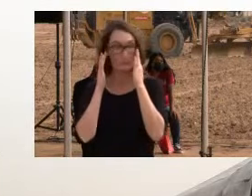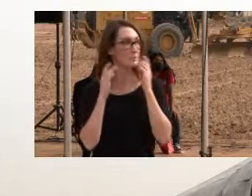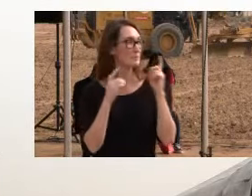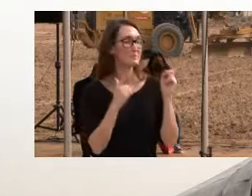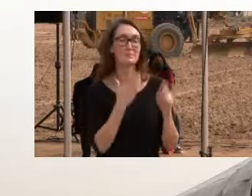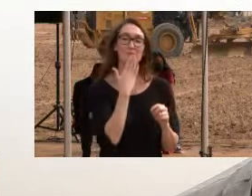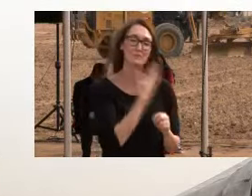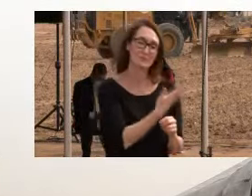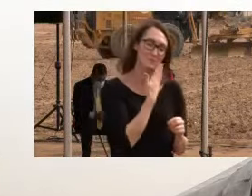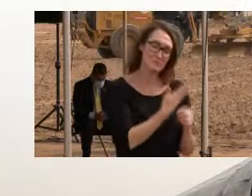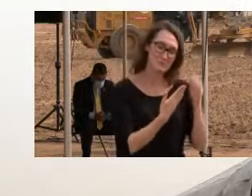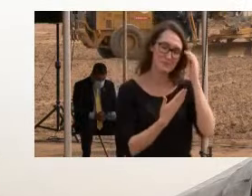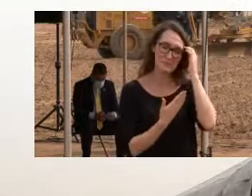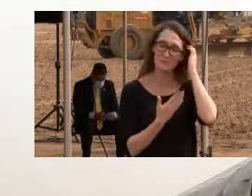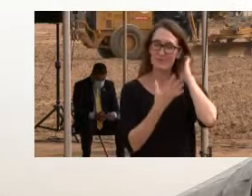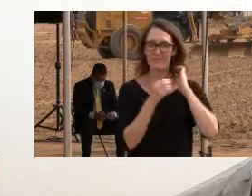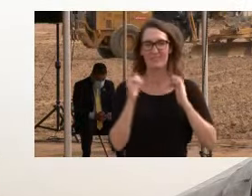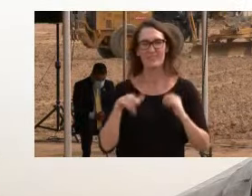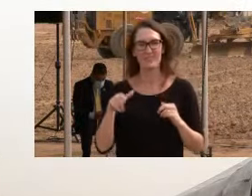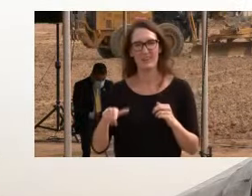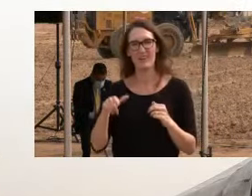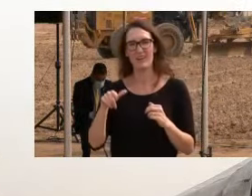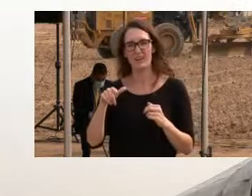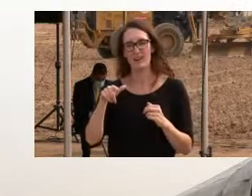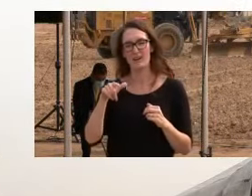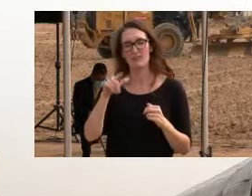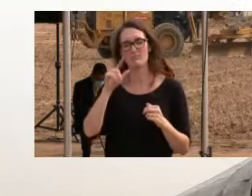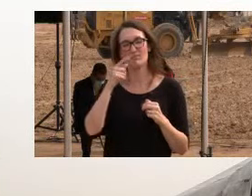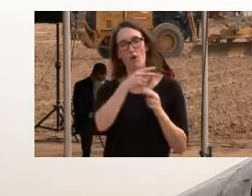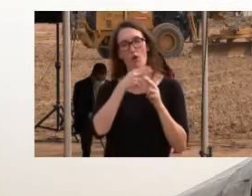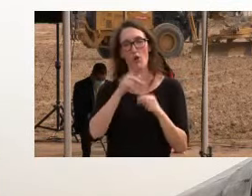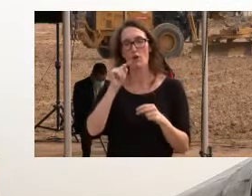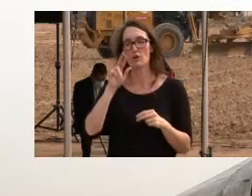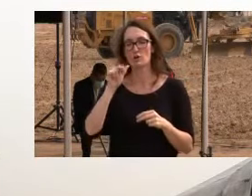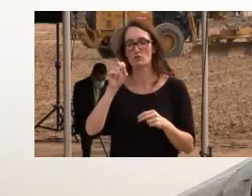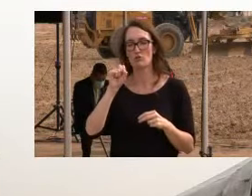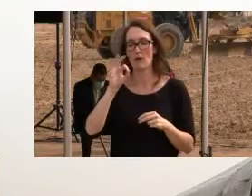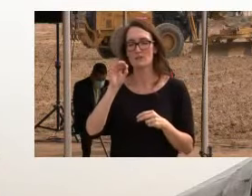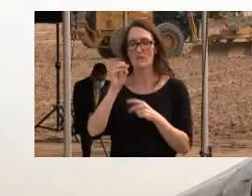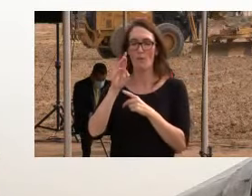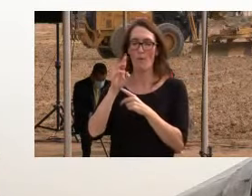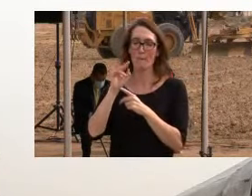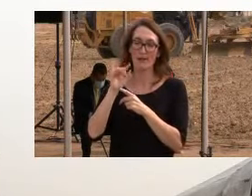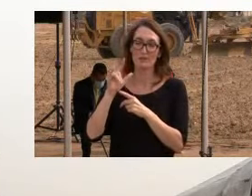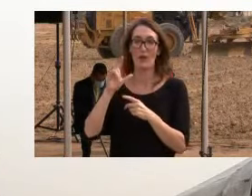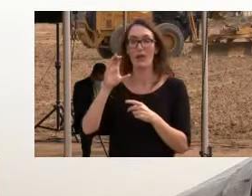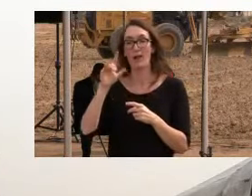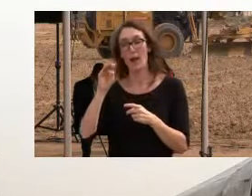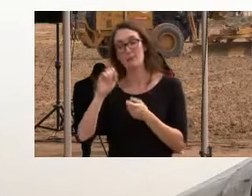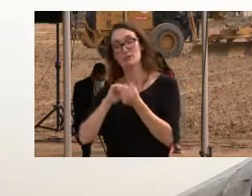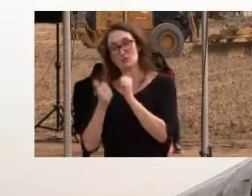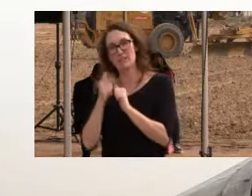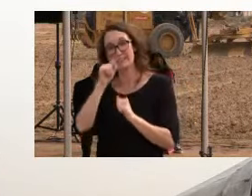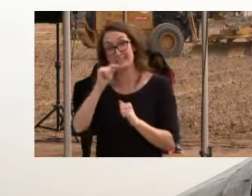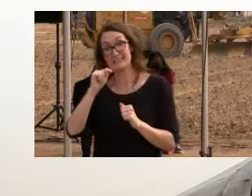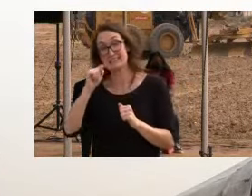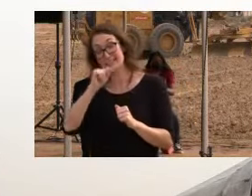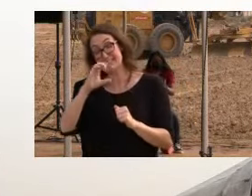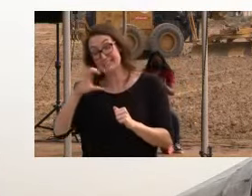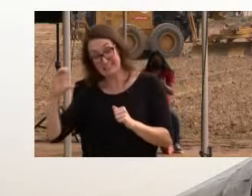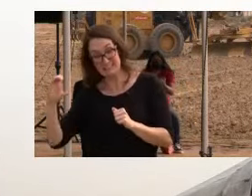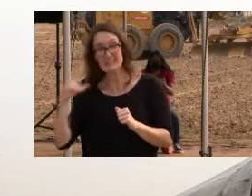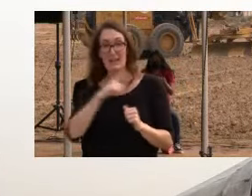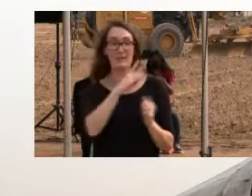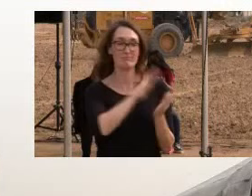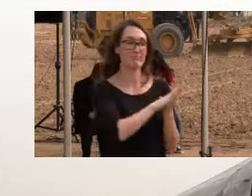Thank you and the Transformational Climate Change Project for giving us $16.5 million for this project. Let's please give her a round of applause one